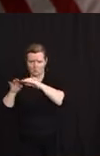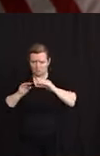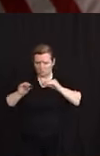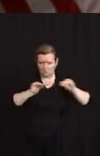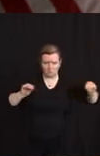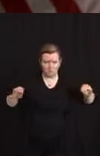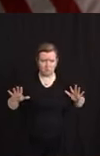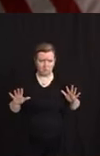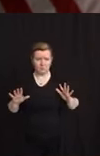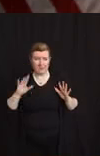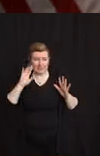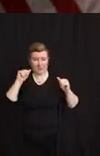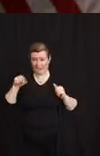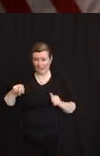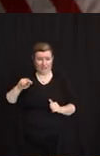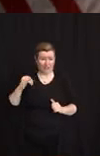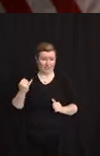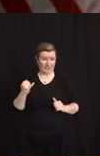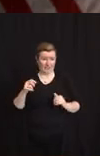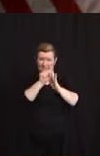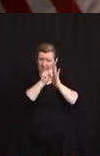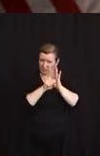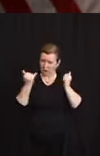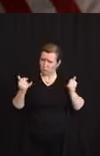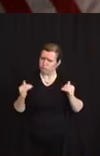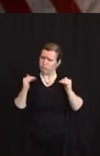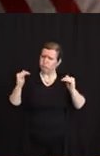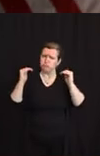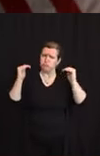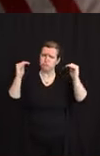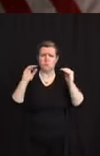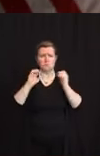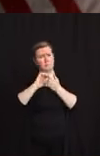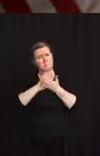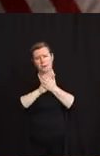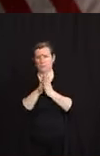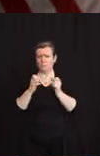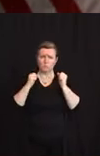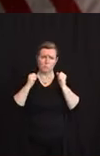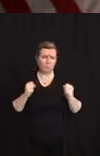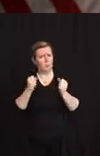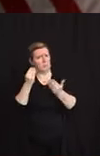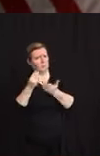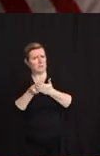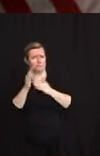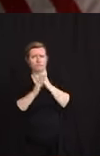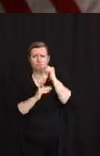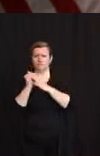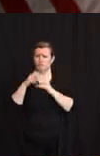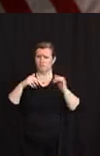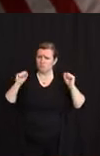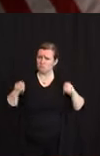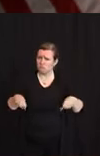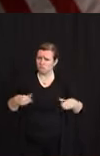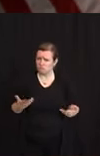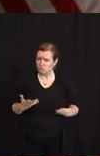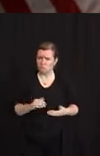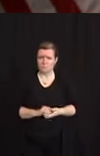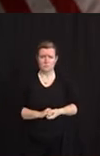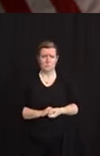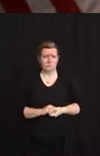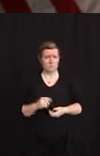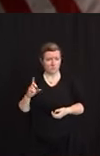be better and be a stronger, be a stronger fiscal steward. And we had made an enormous amount of